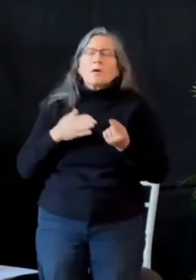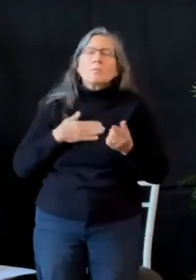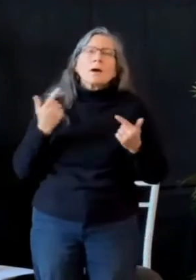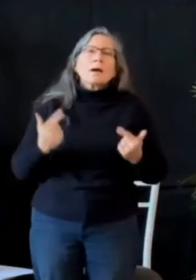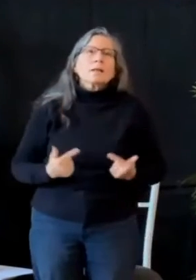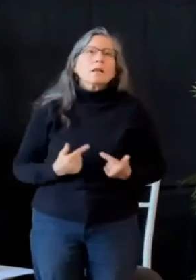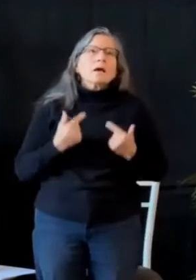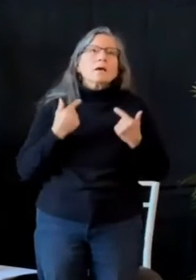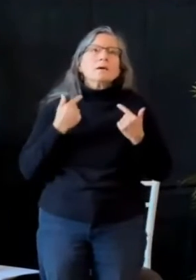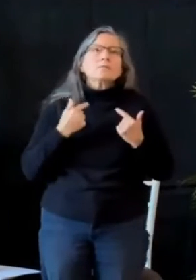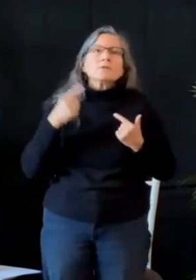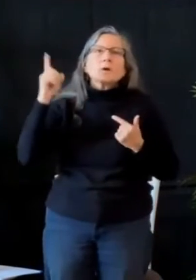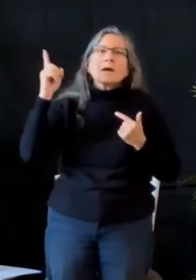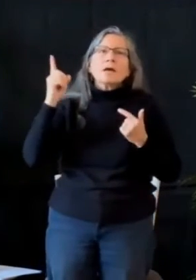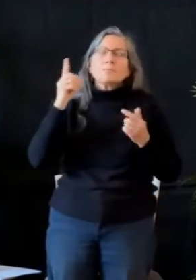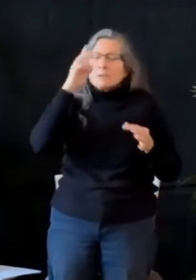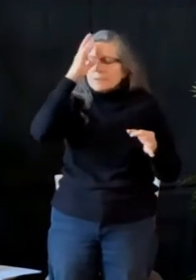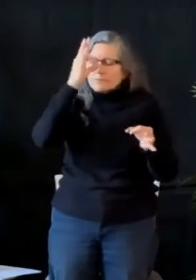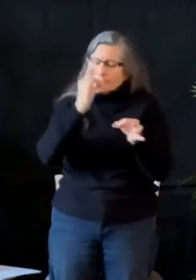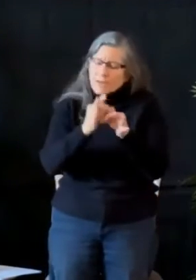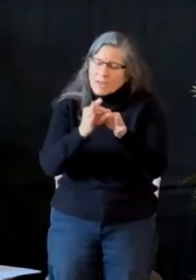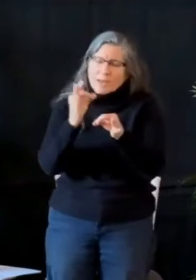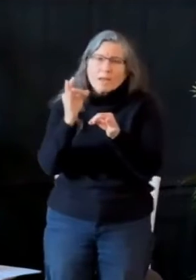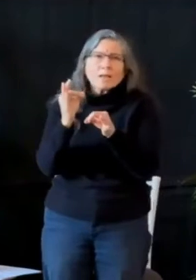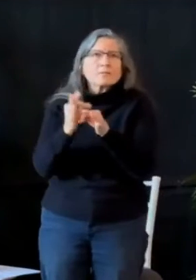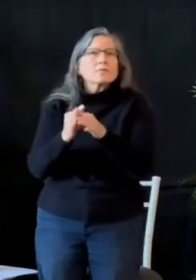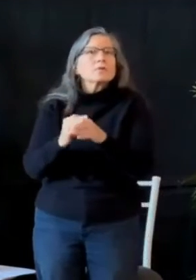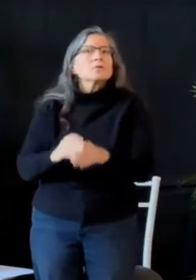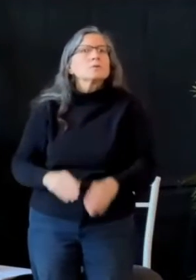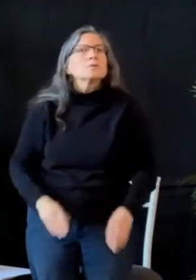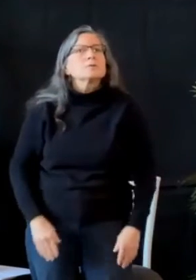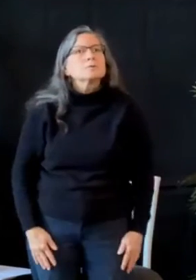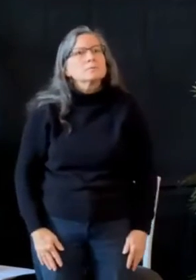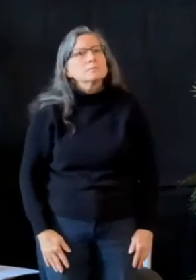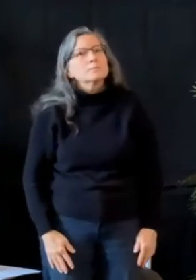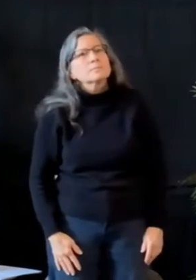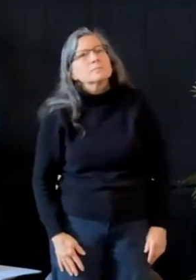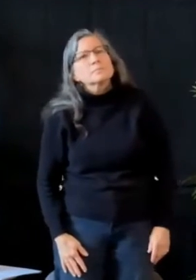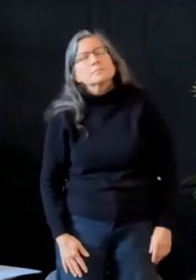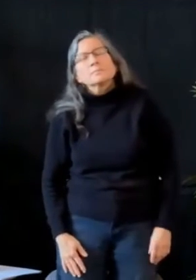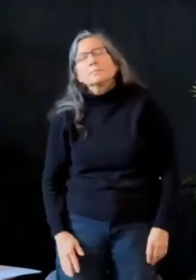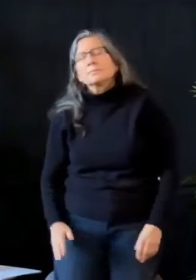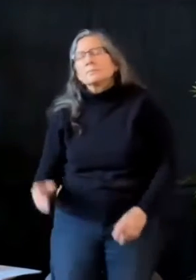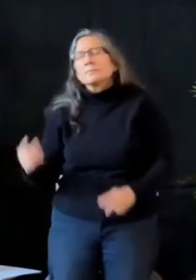In all my life you have been faithful.